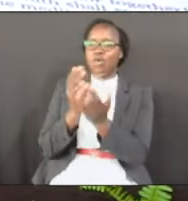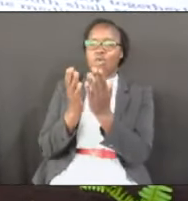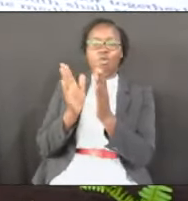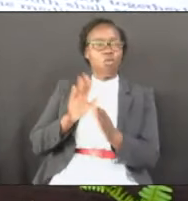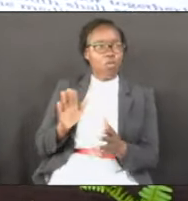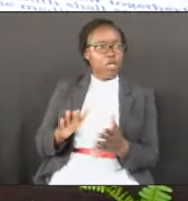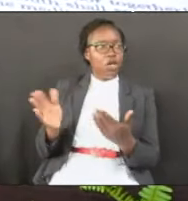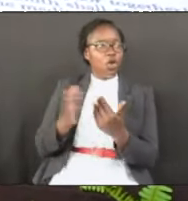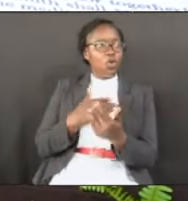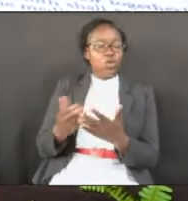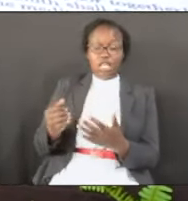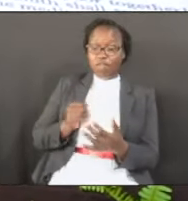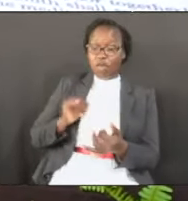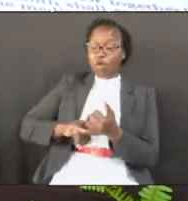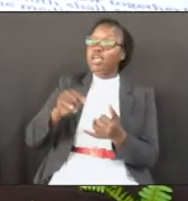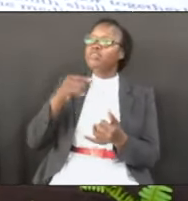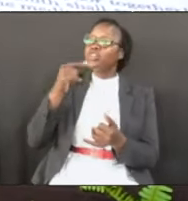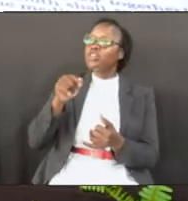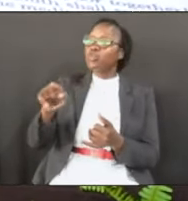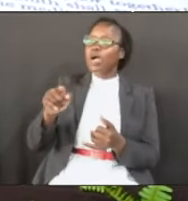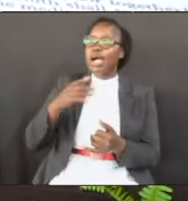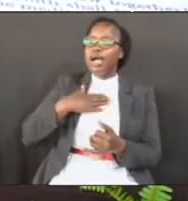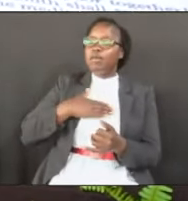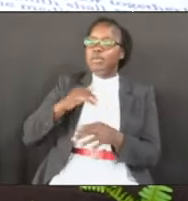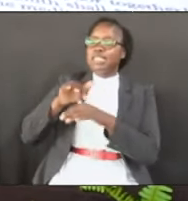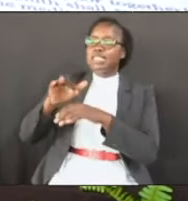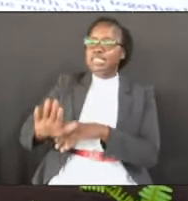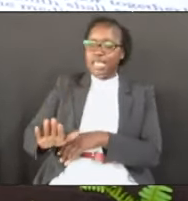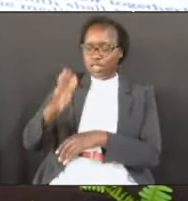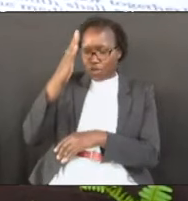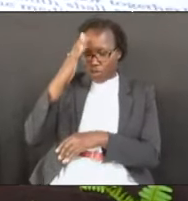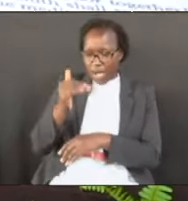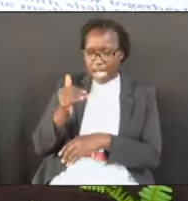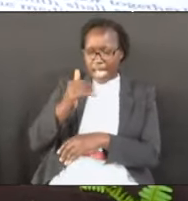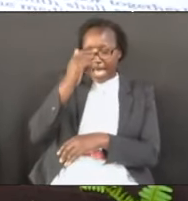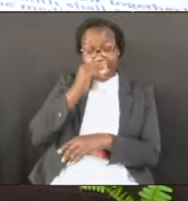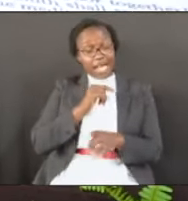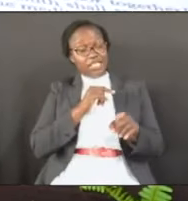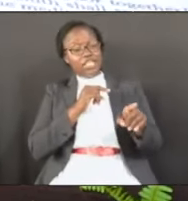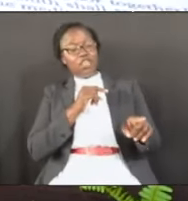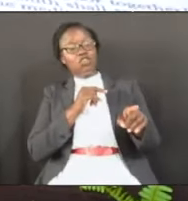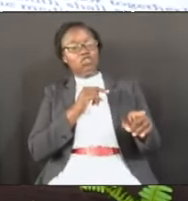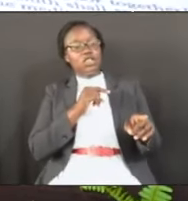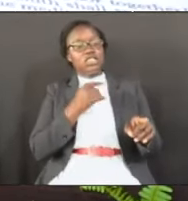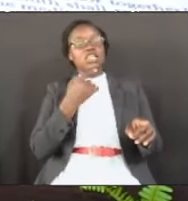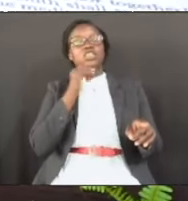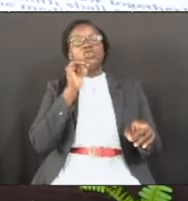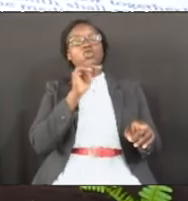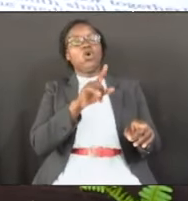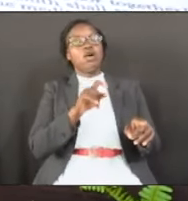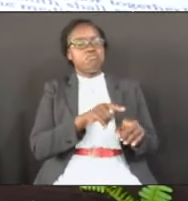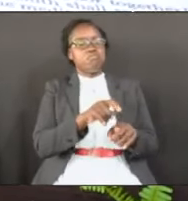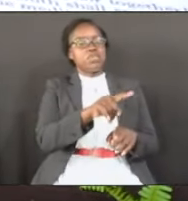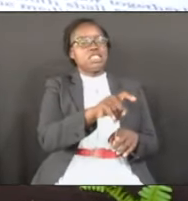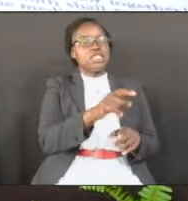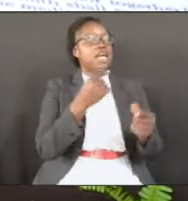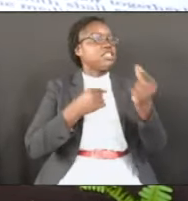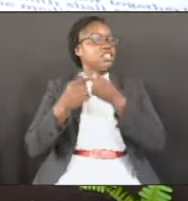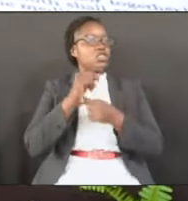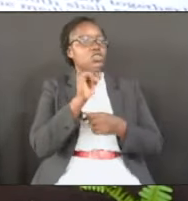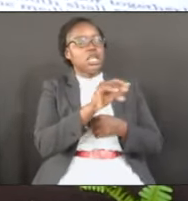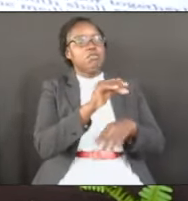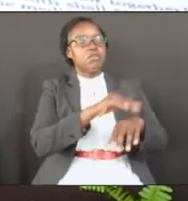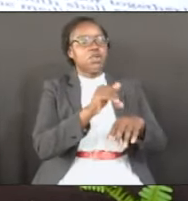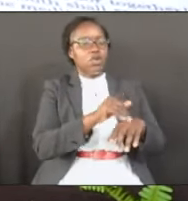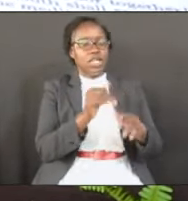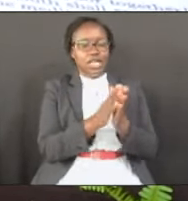Sarah has sent to you, listen to her voice. For in Isaac your seed shall be called. Yet I will also make